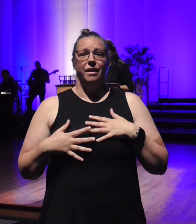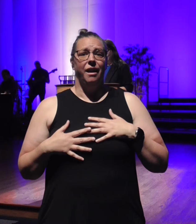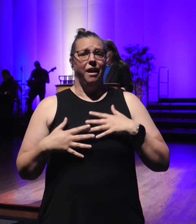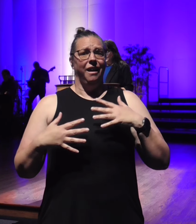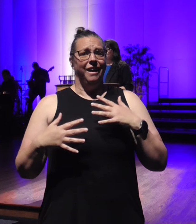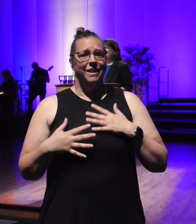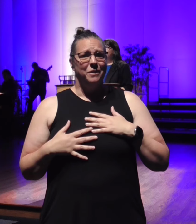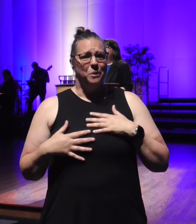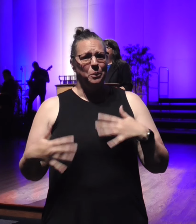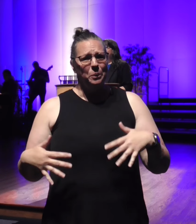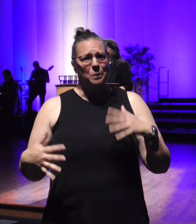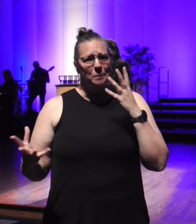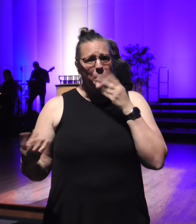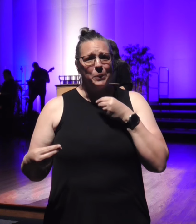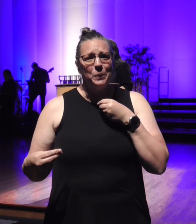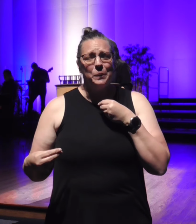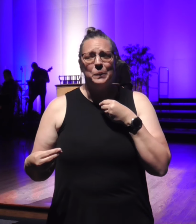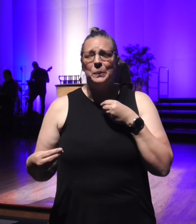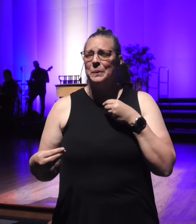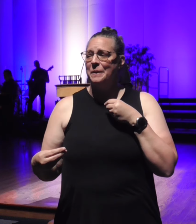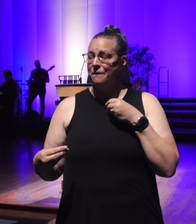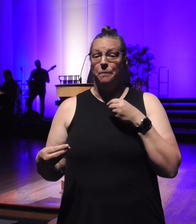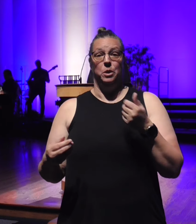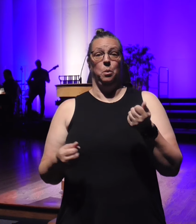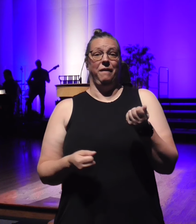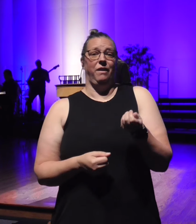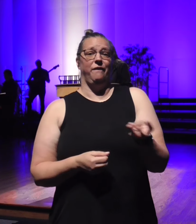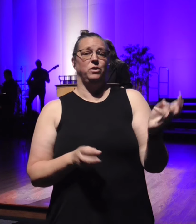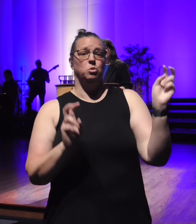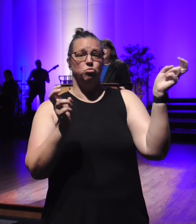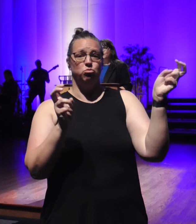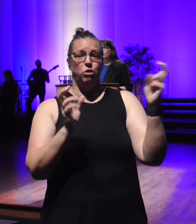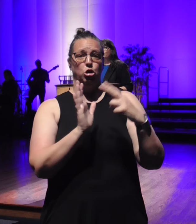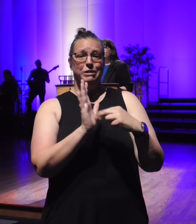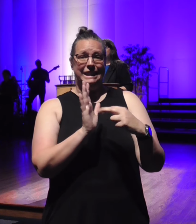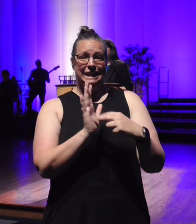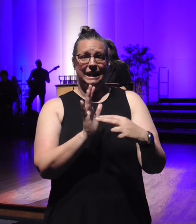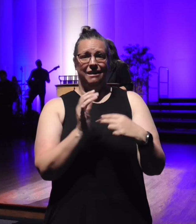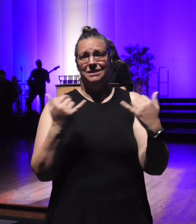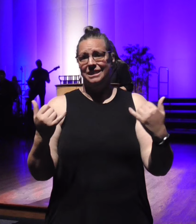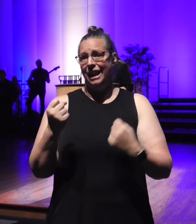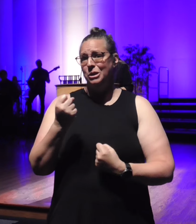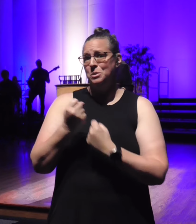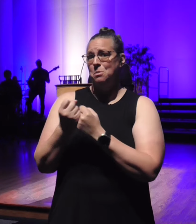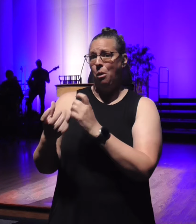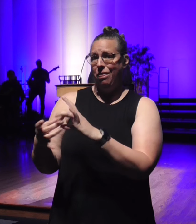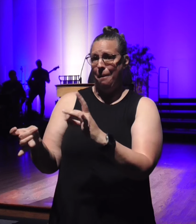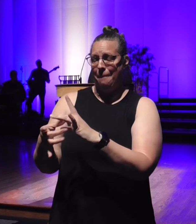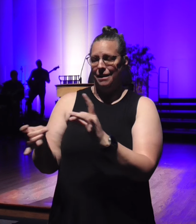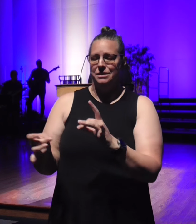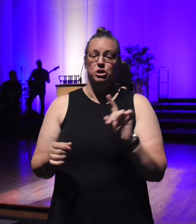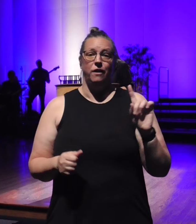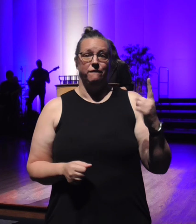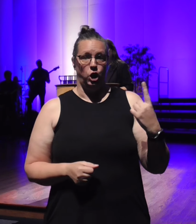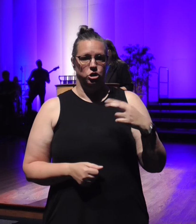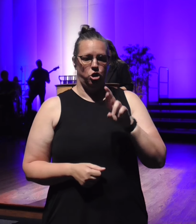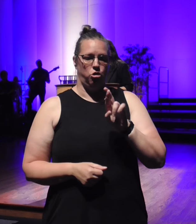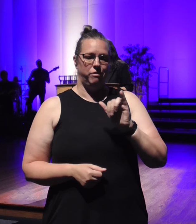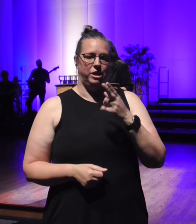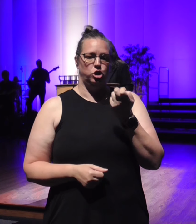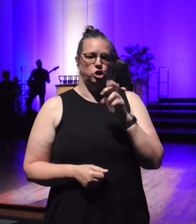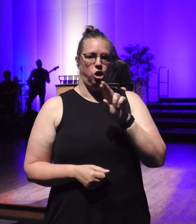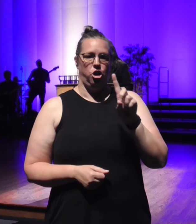So beautiful. We have a couple of quotes, readings today to support Reverend Zemirah's message. Firstly, from